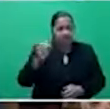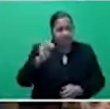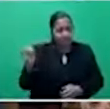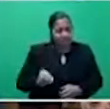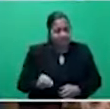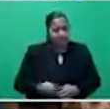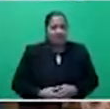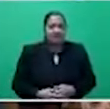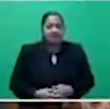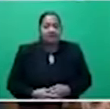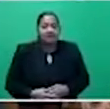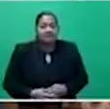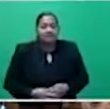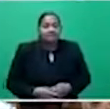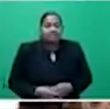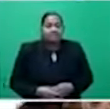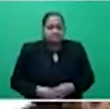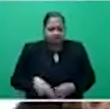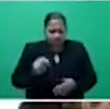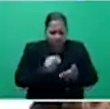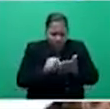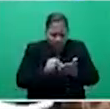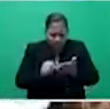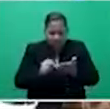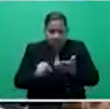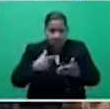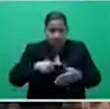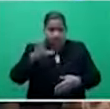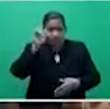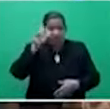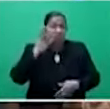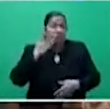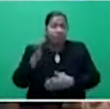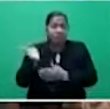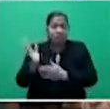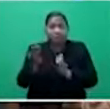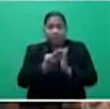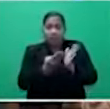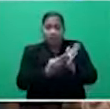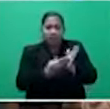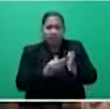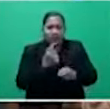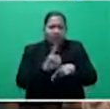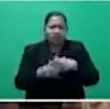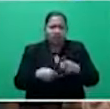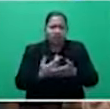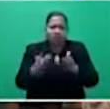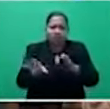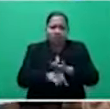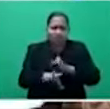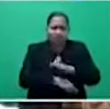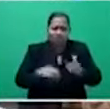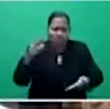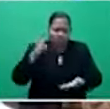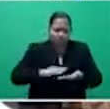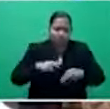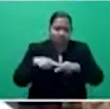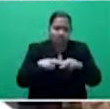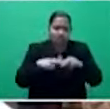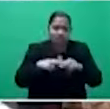highlight this because I remember when presenting the budget, when I talked about how corruption is reduced in Fiji, Honourable Gary Tambua made a very sniding